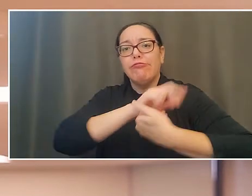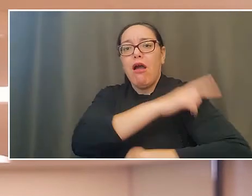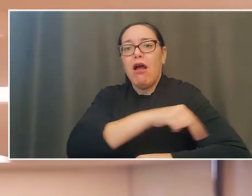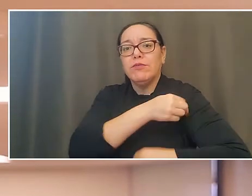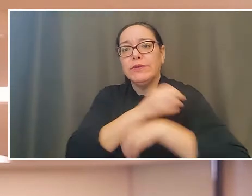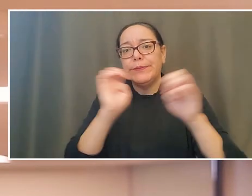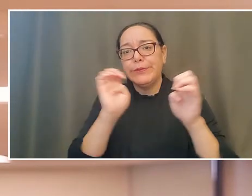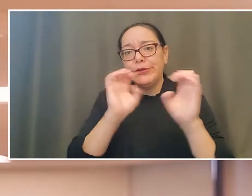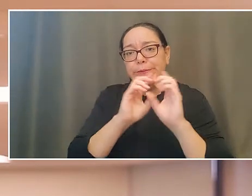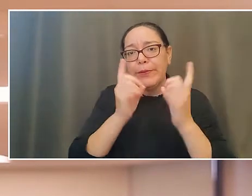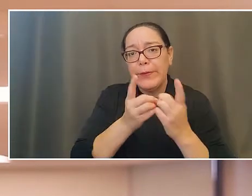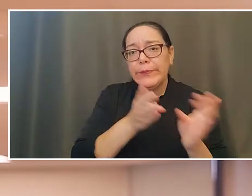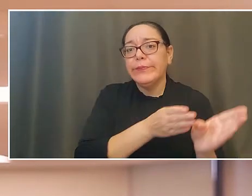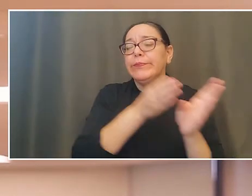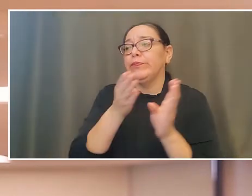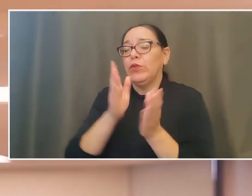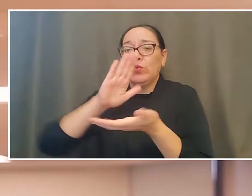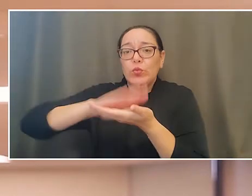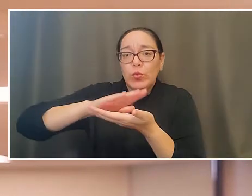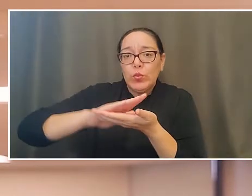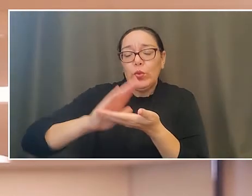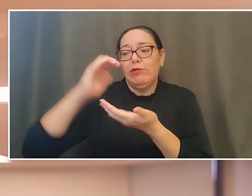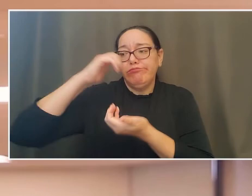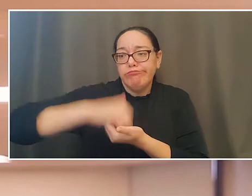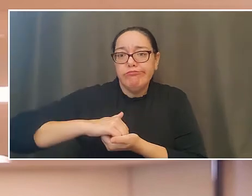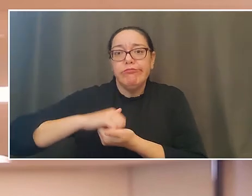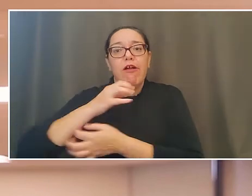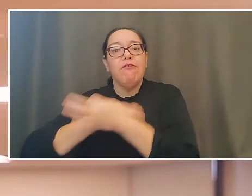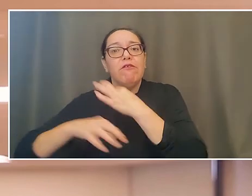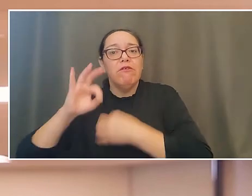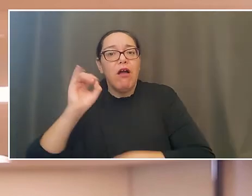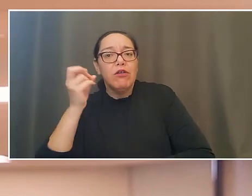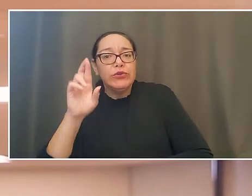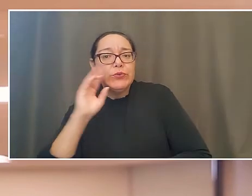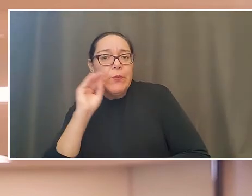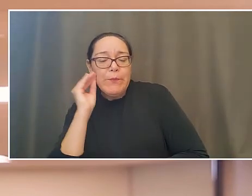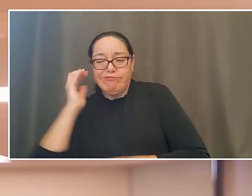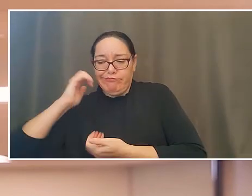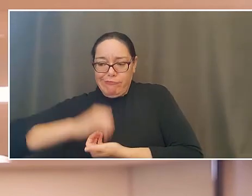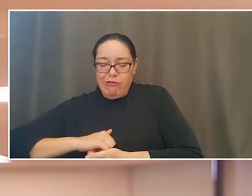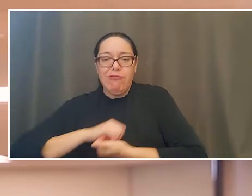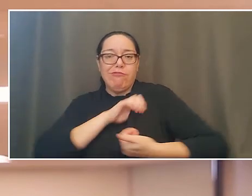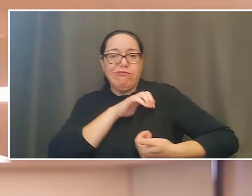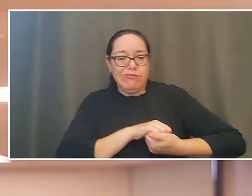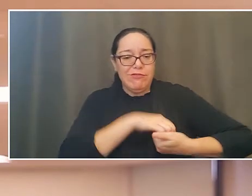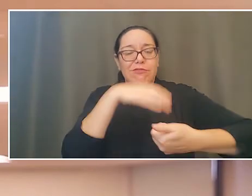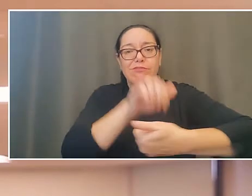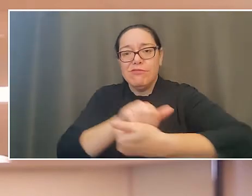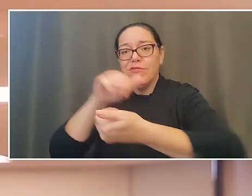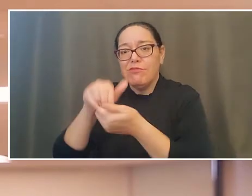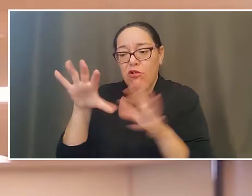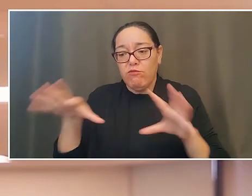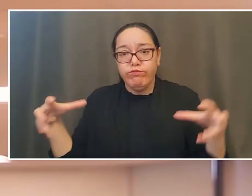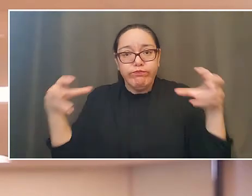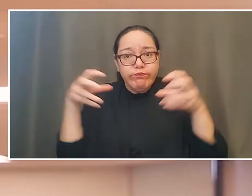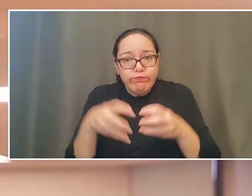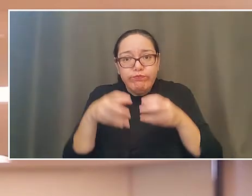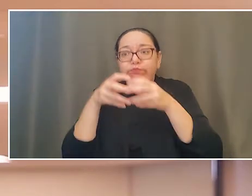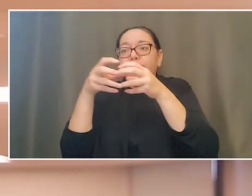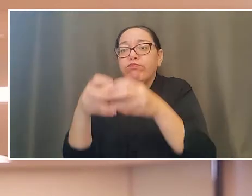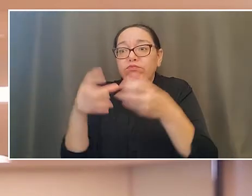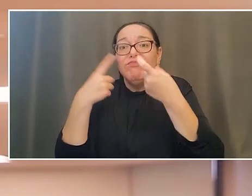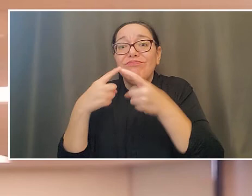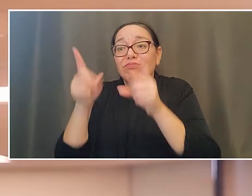departments, schools, and foster homes. These teams successfully divert people in crisis away